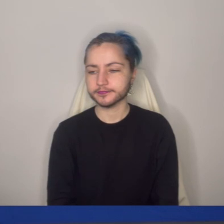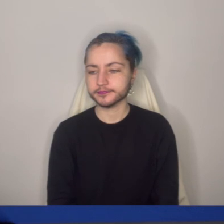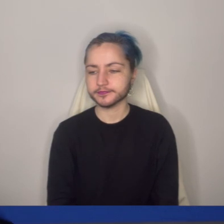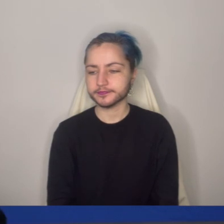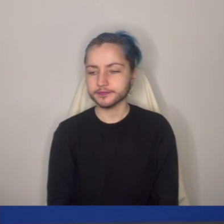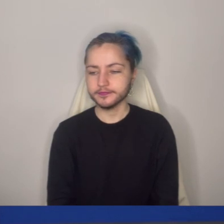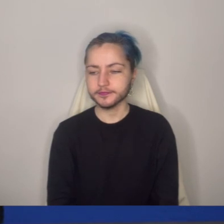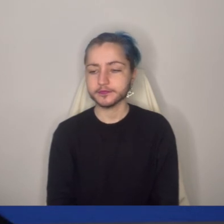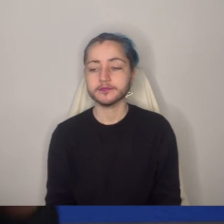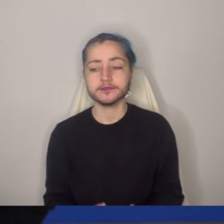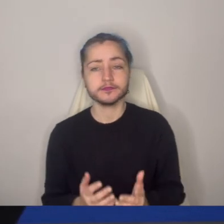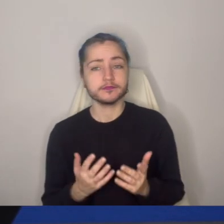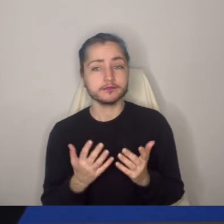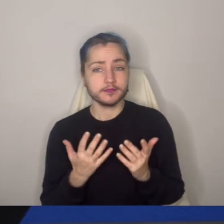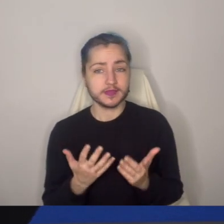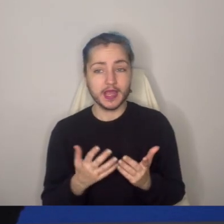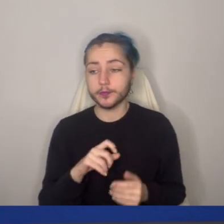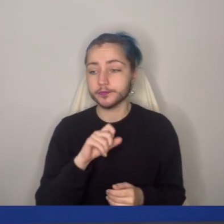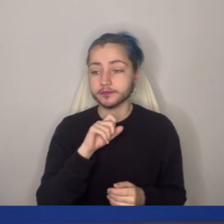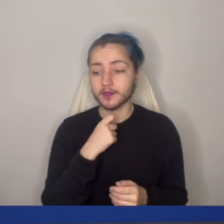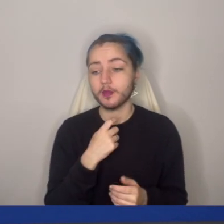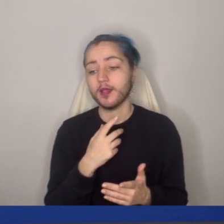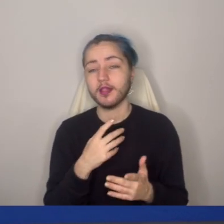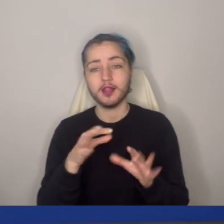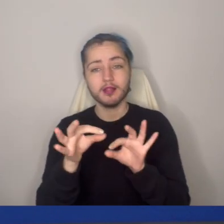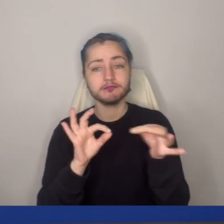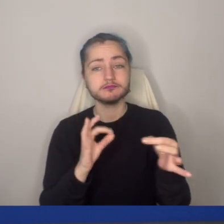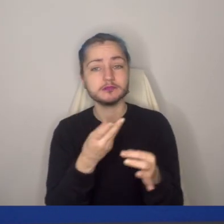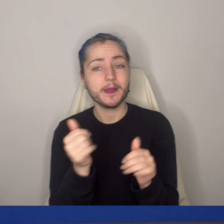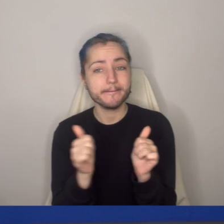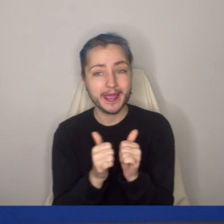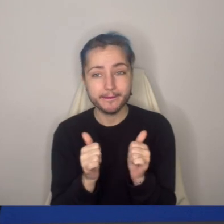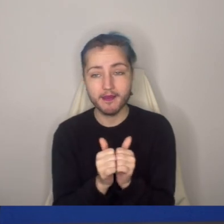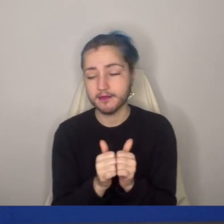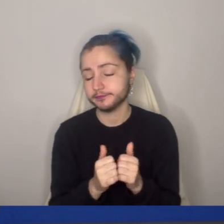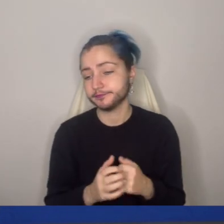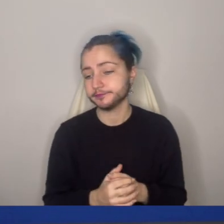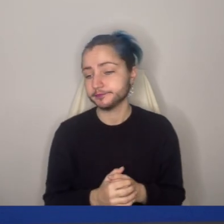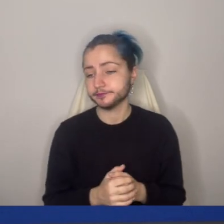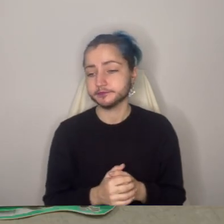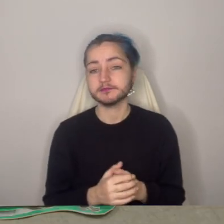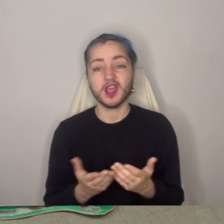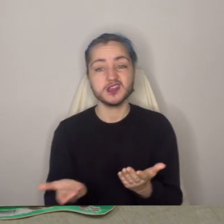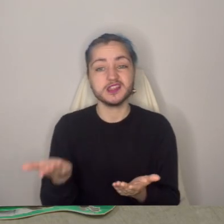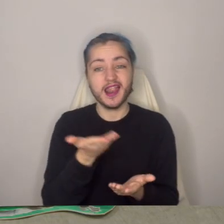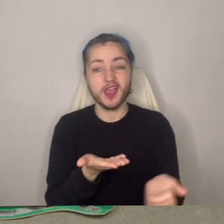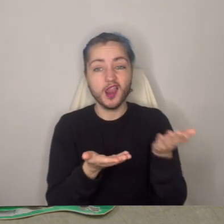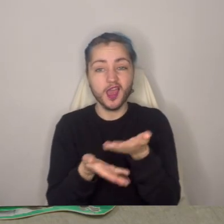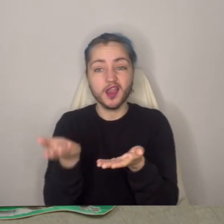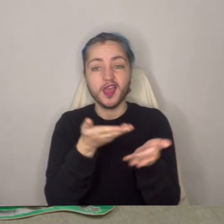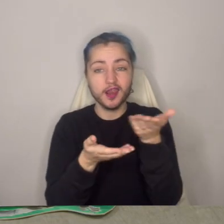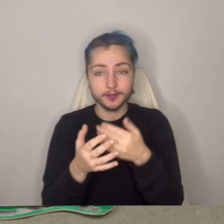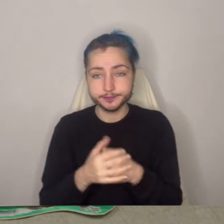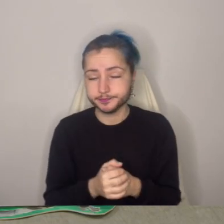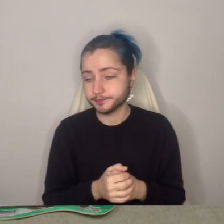And so all I'm going to do is now cut some piece of paper with my hands and layer on top. So one